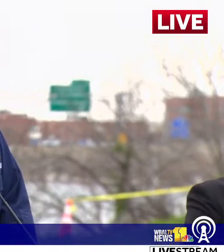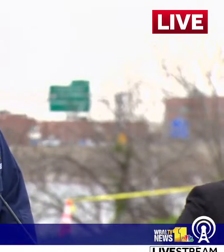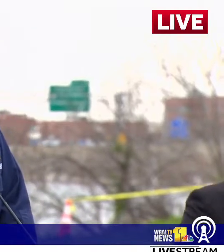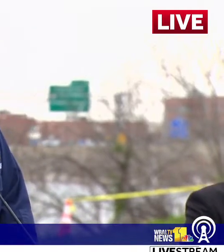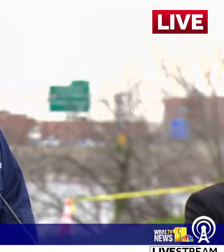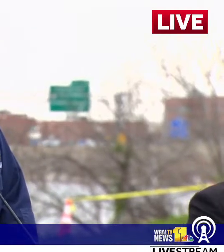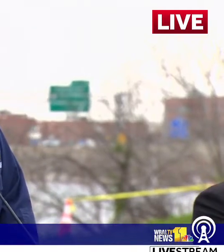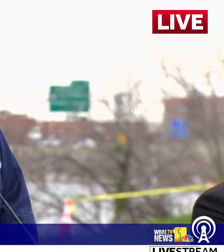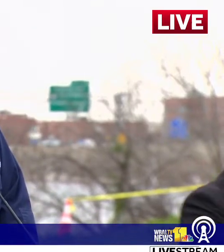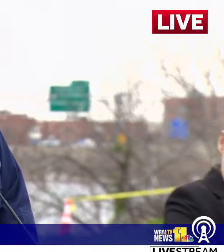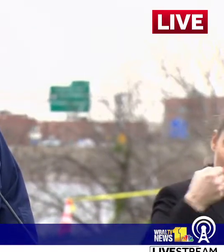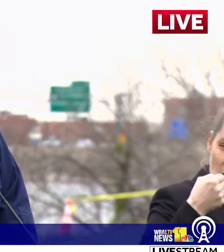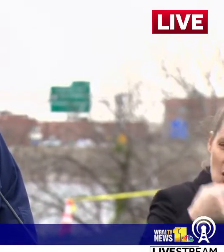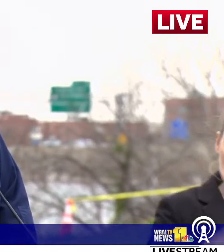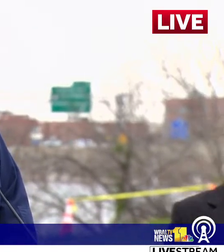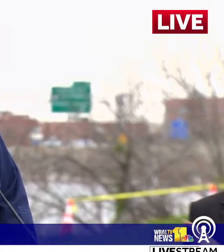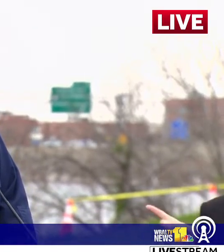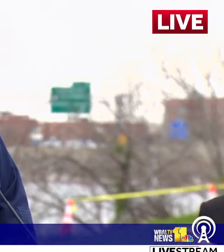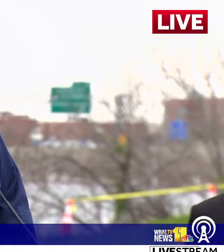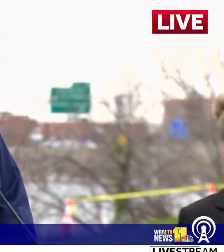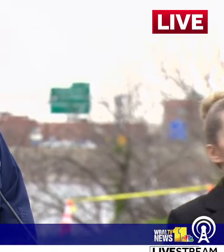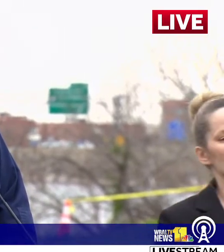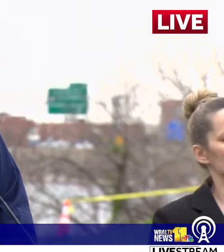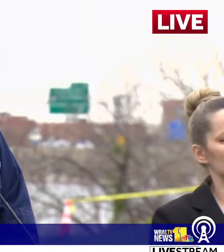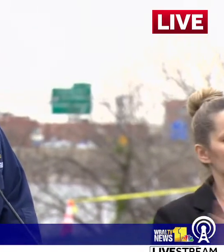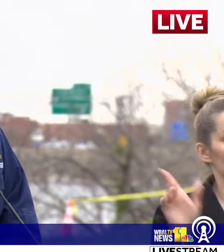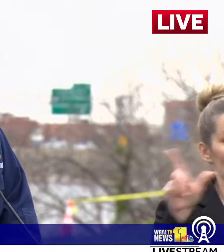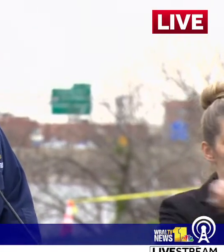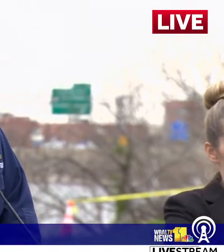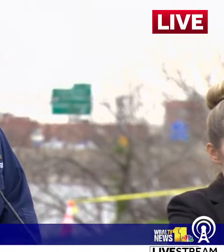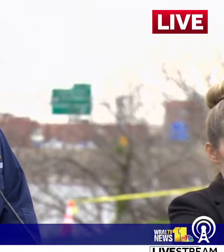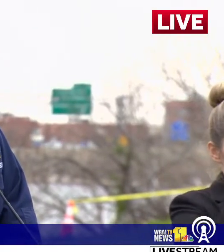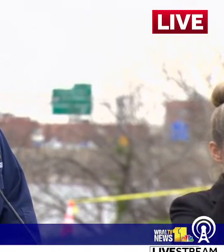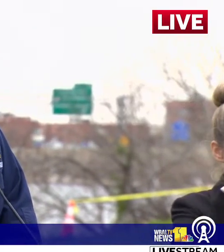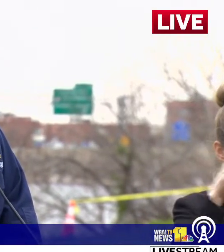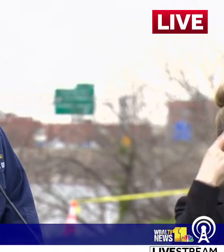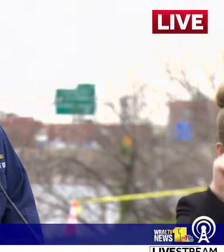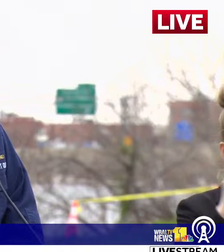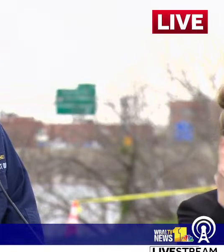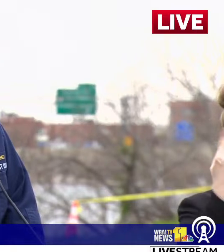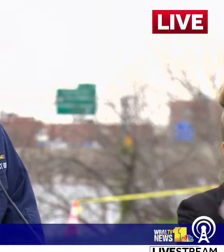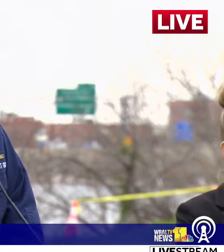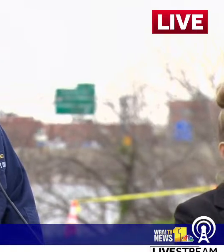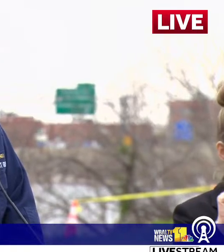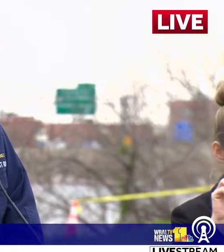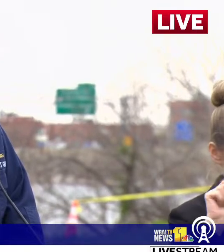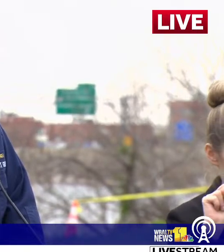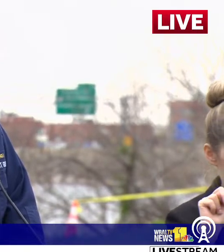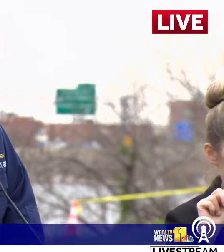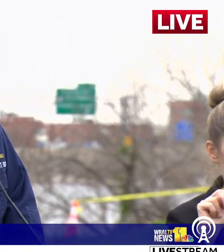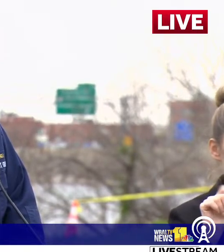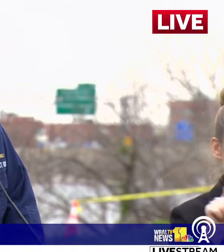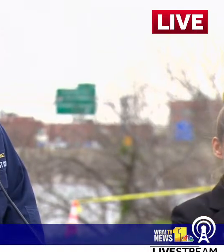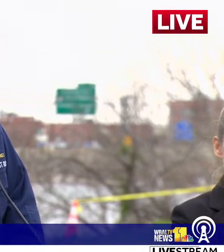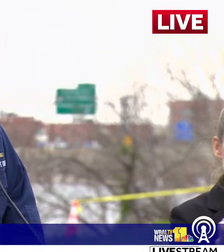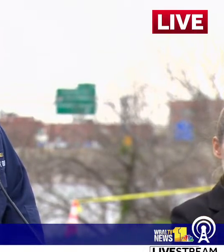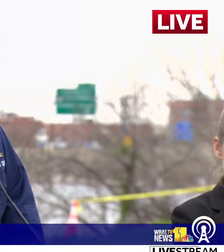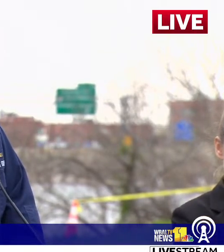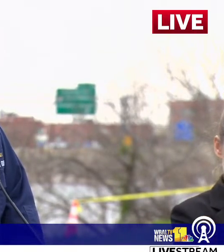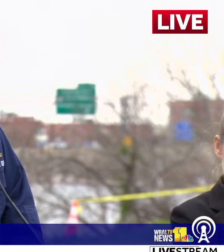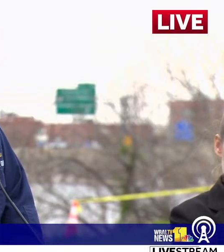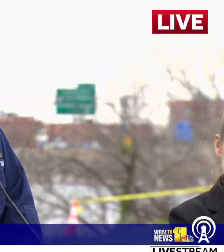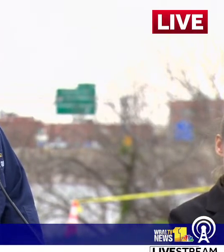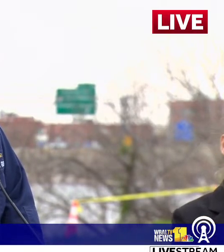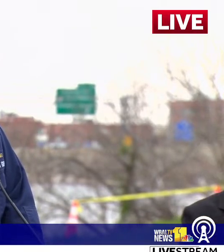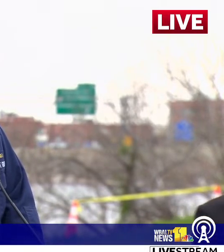It's not the 1,000-ton crane going to be doing that lift. It's a different crane that we have to do it. And I'm not sure whether it was divers that